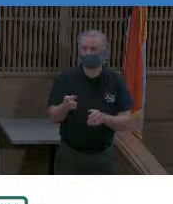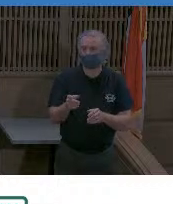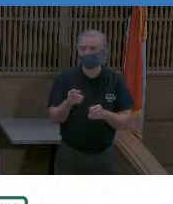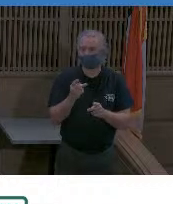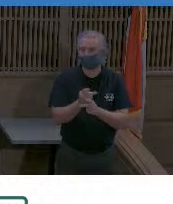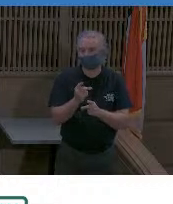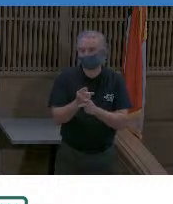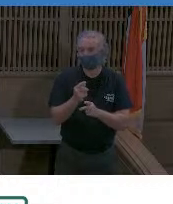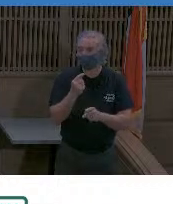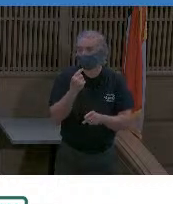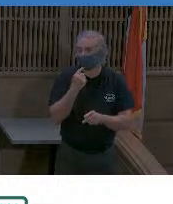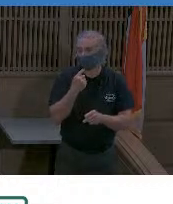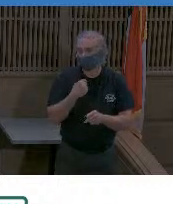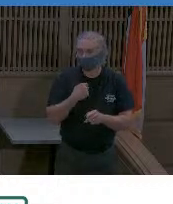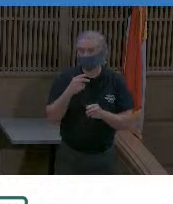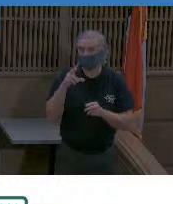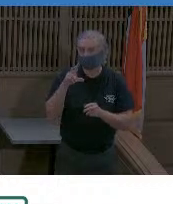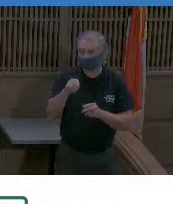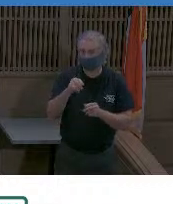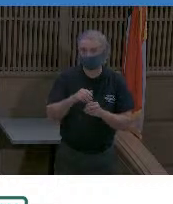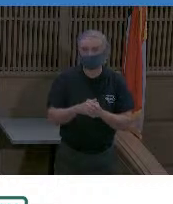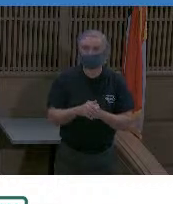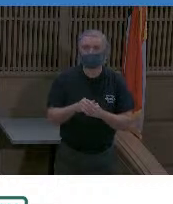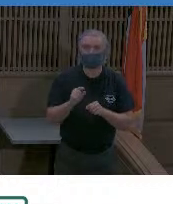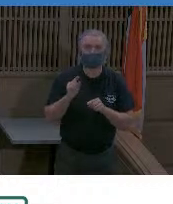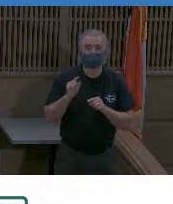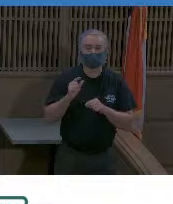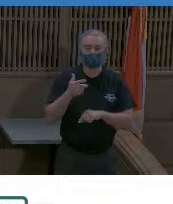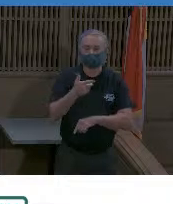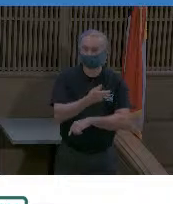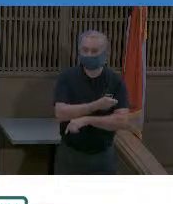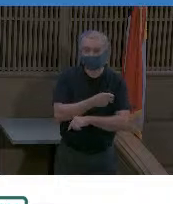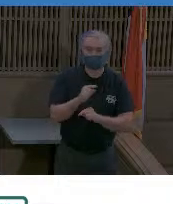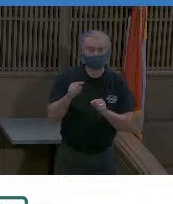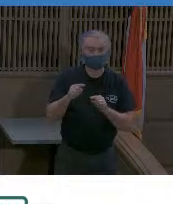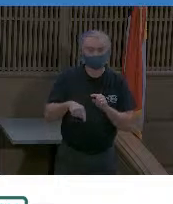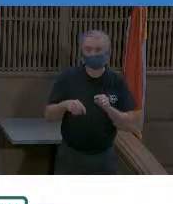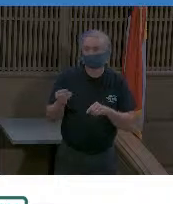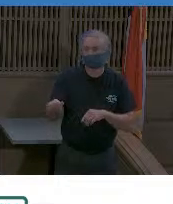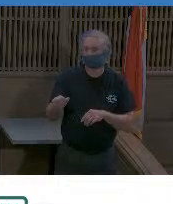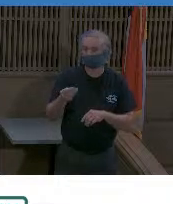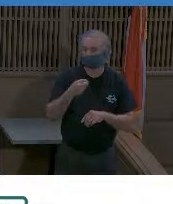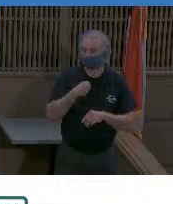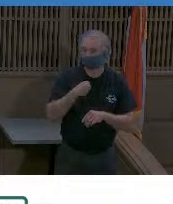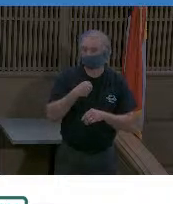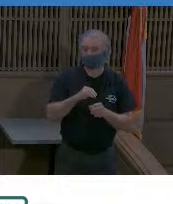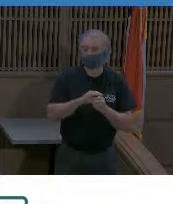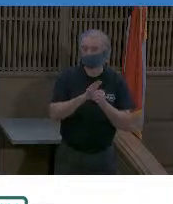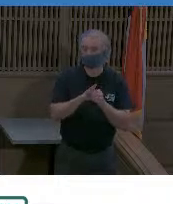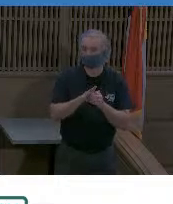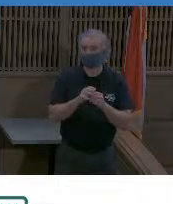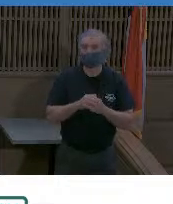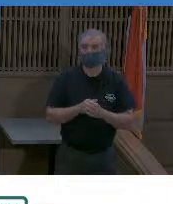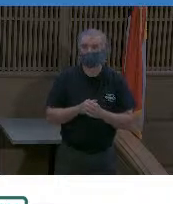answer has been no. The COVID-19 vaccination does not actually give you